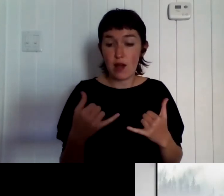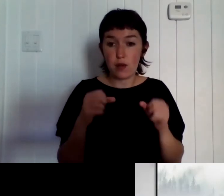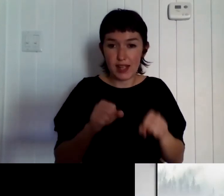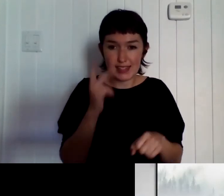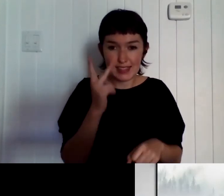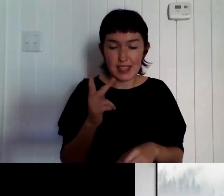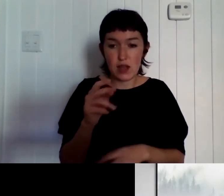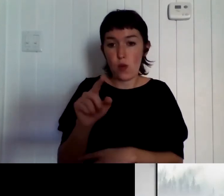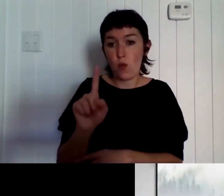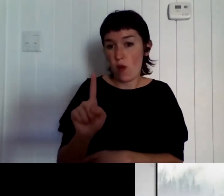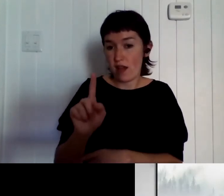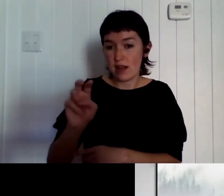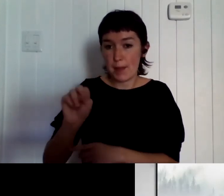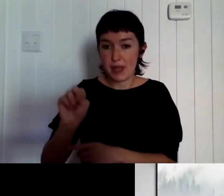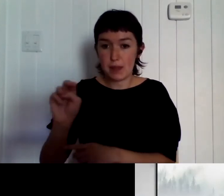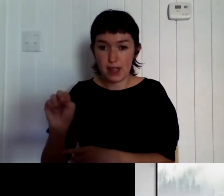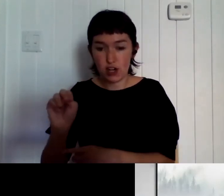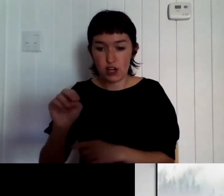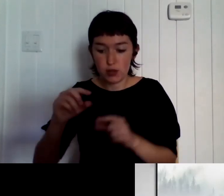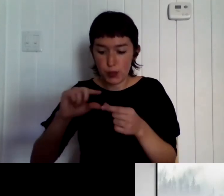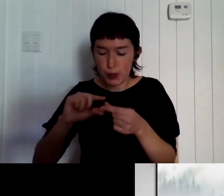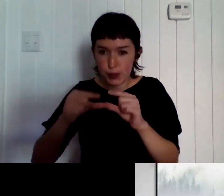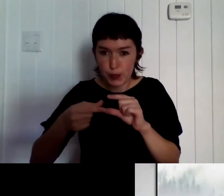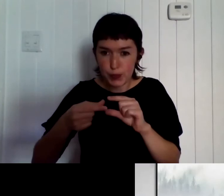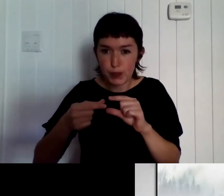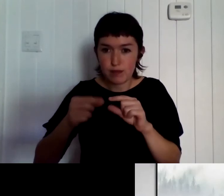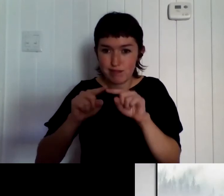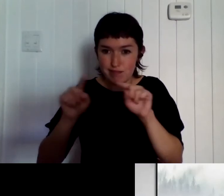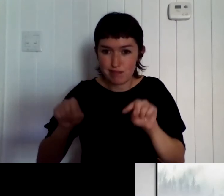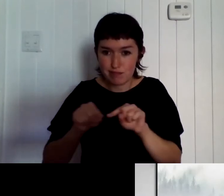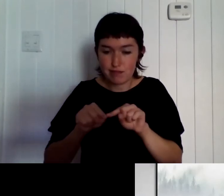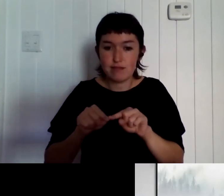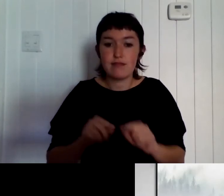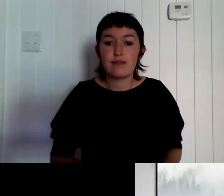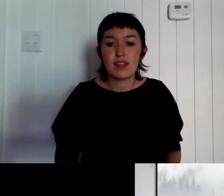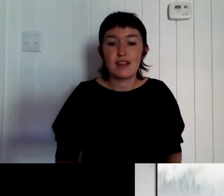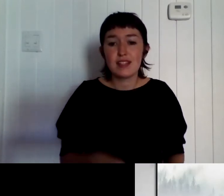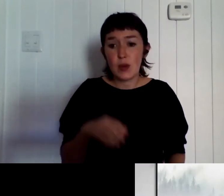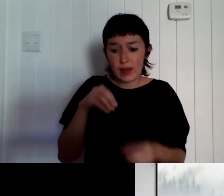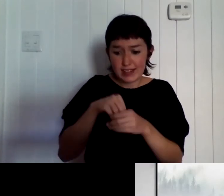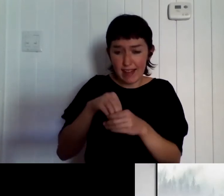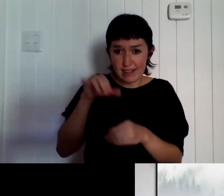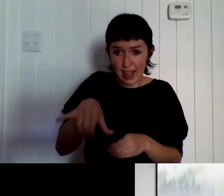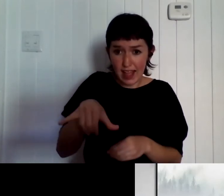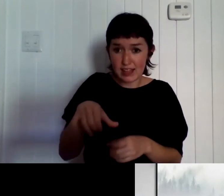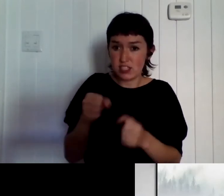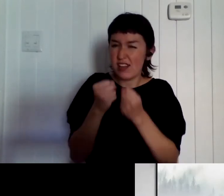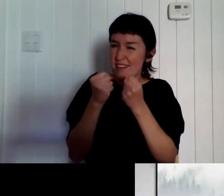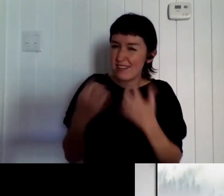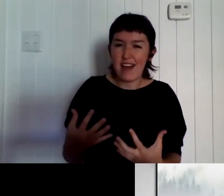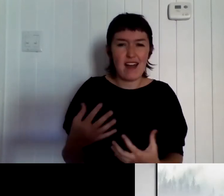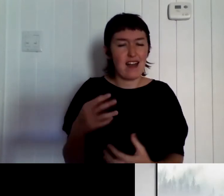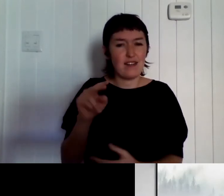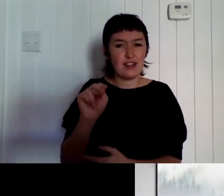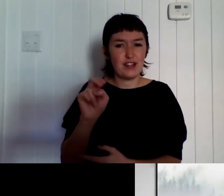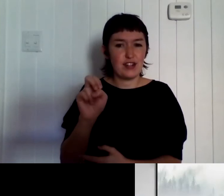And within one of those 1 millimeter cubes, there are a lot of neurons. Sure. So if we were able to